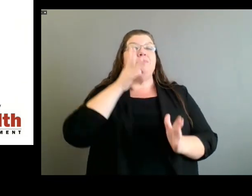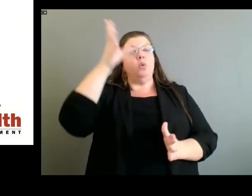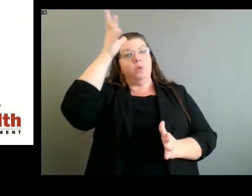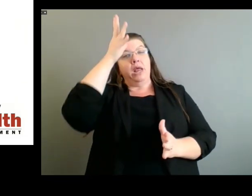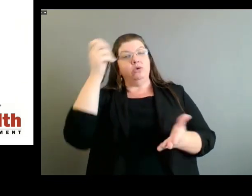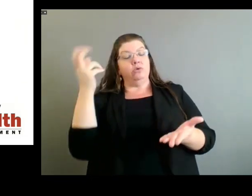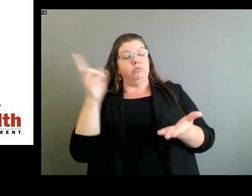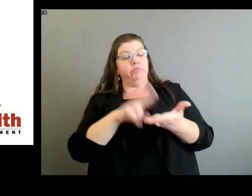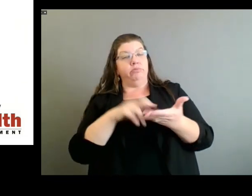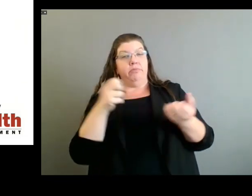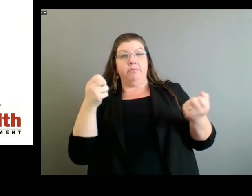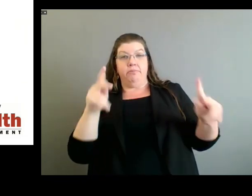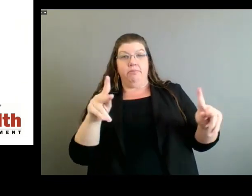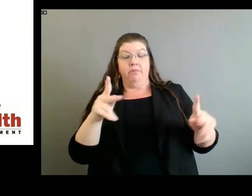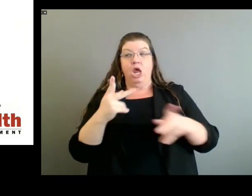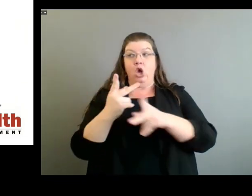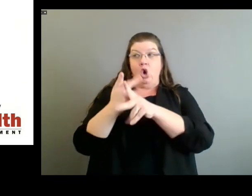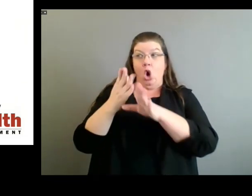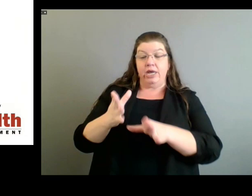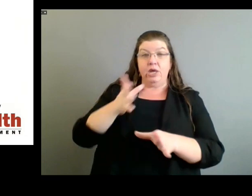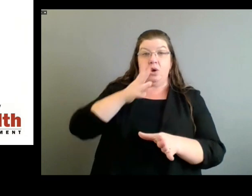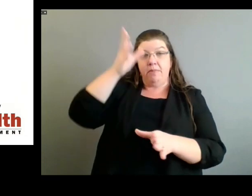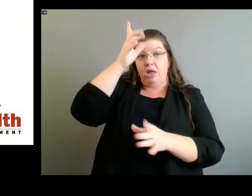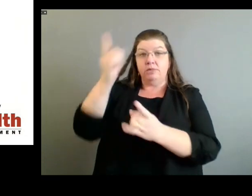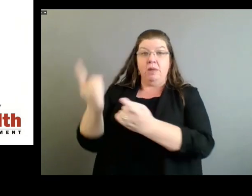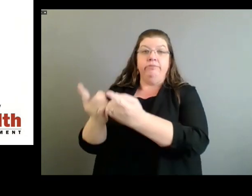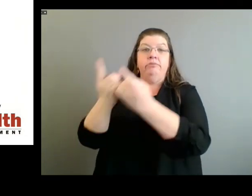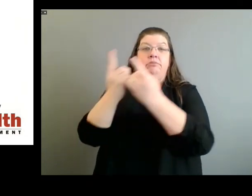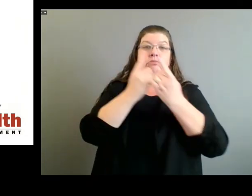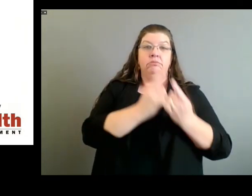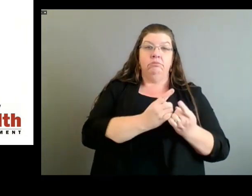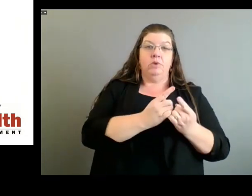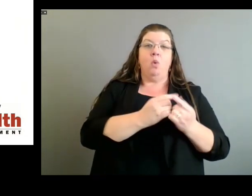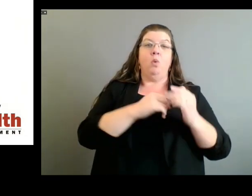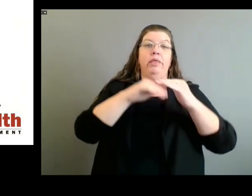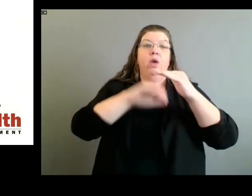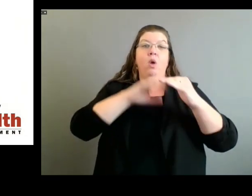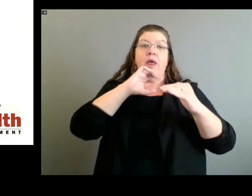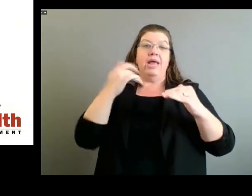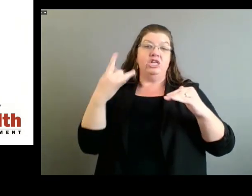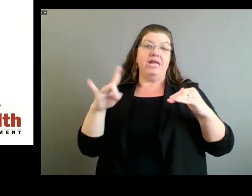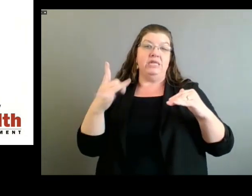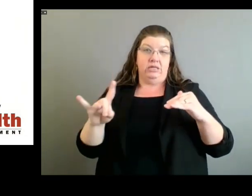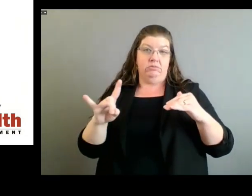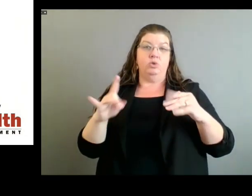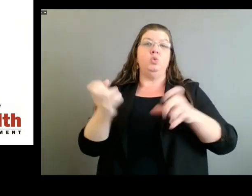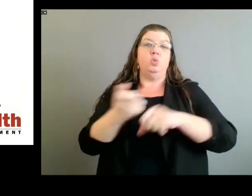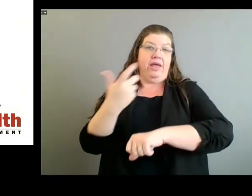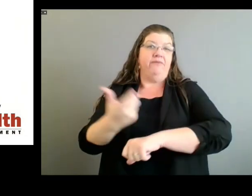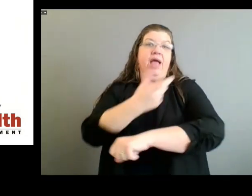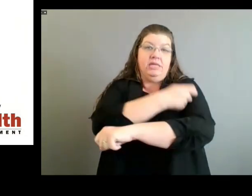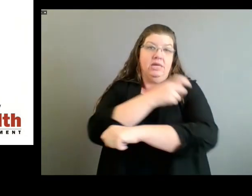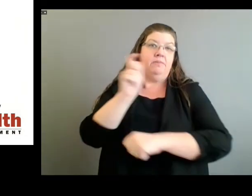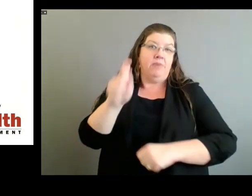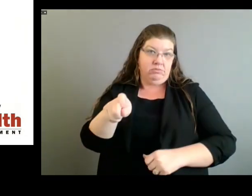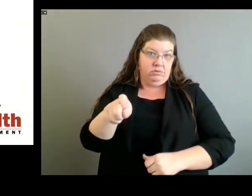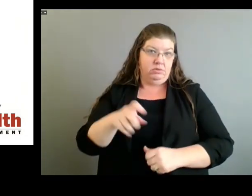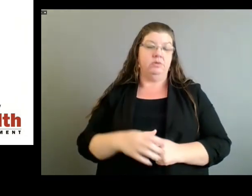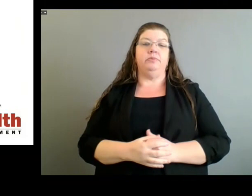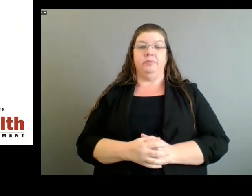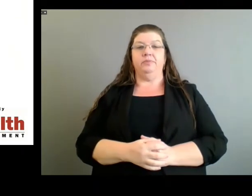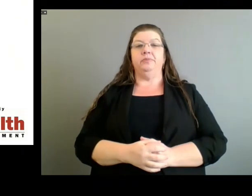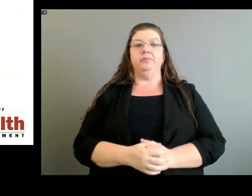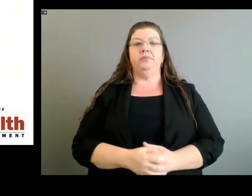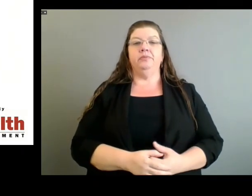that guardians and parents must accompany minors in order to be vaccinated.